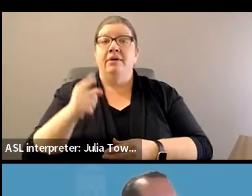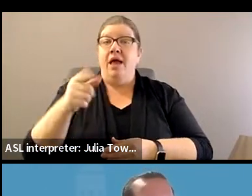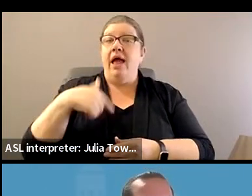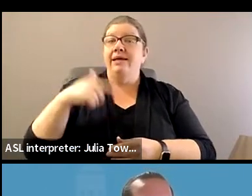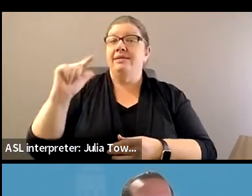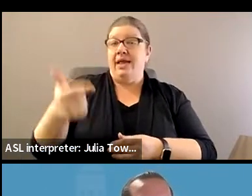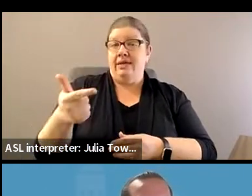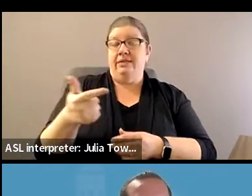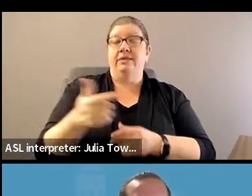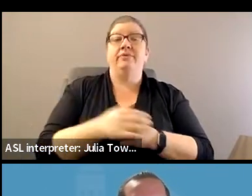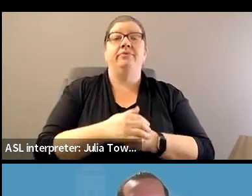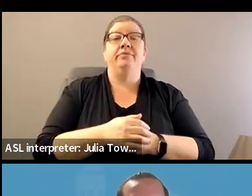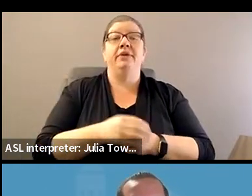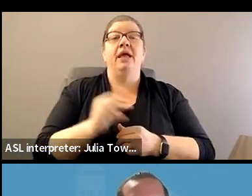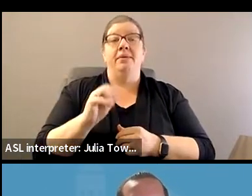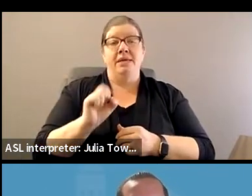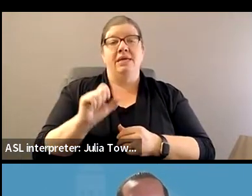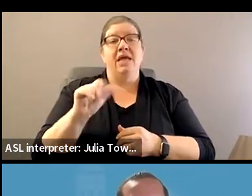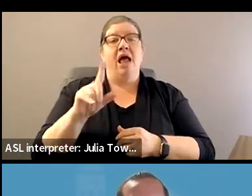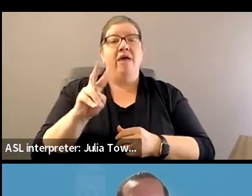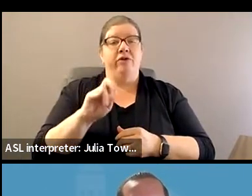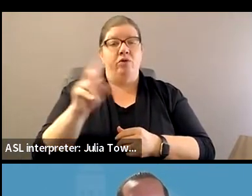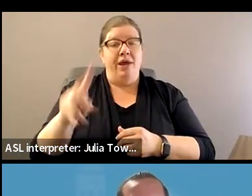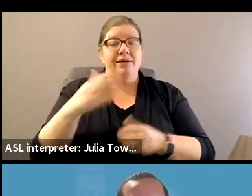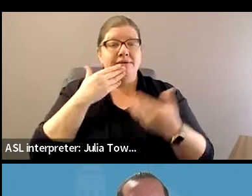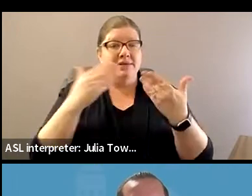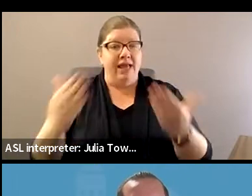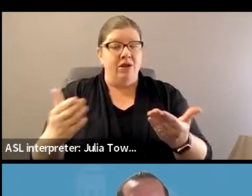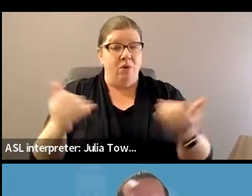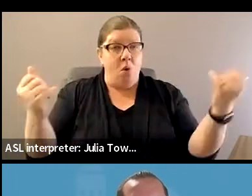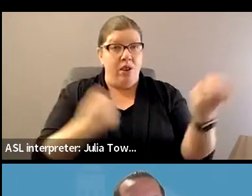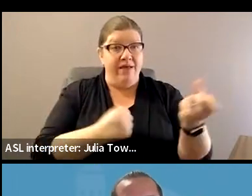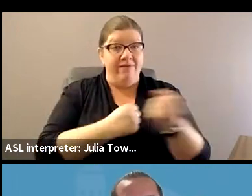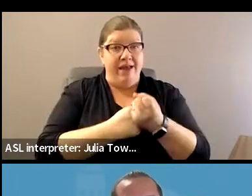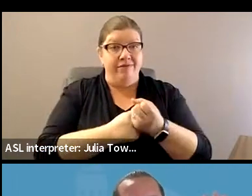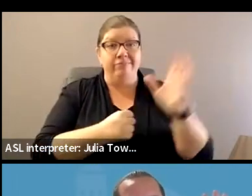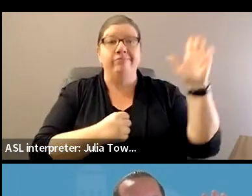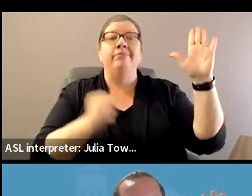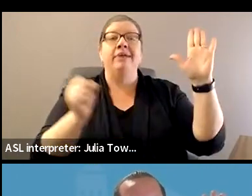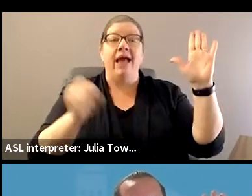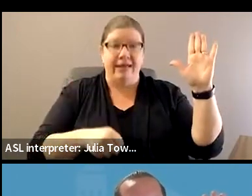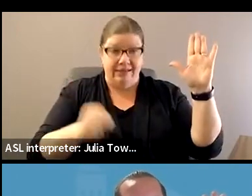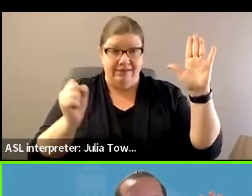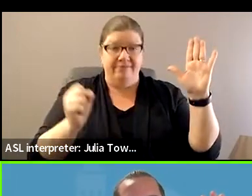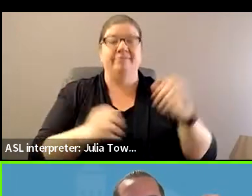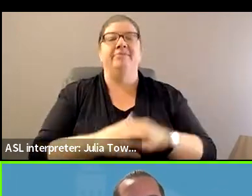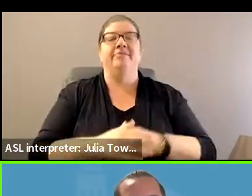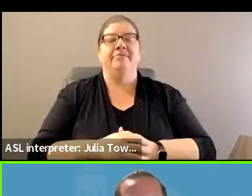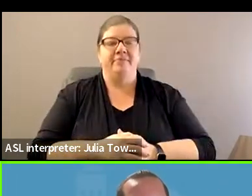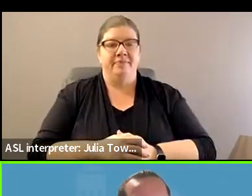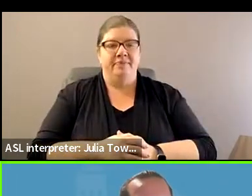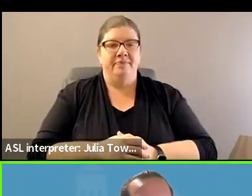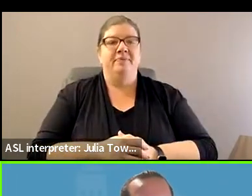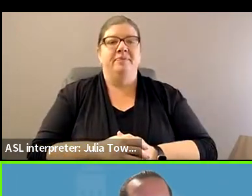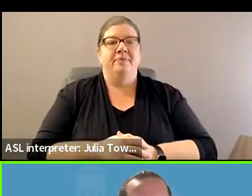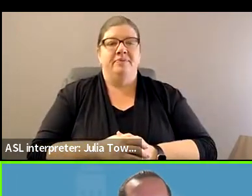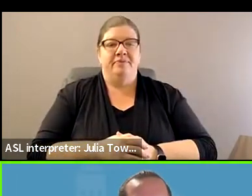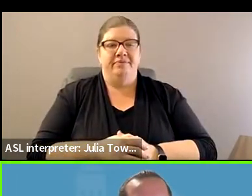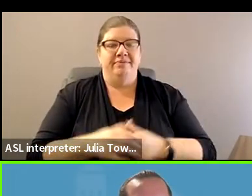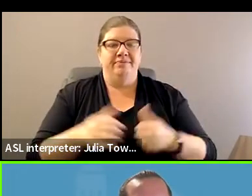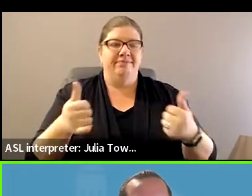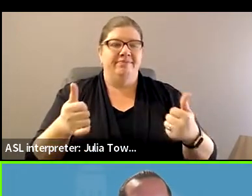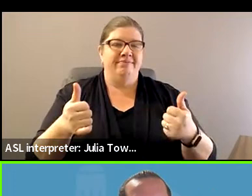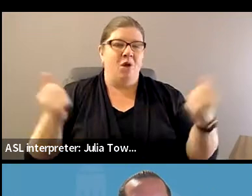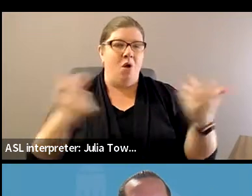second. Ms. Alvarez, second. All in favor, please raise your hand and say aye. Aye. Aye. All in